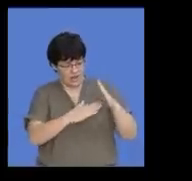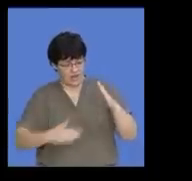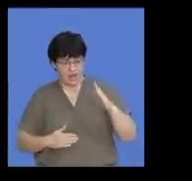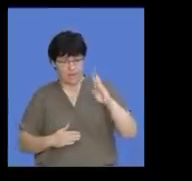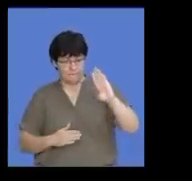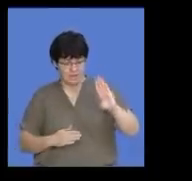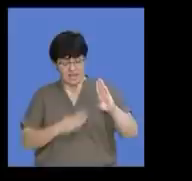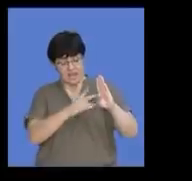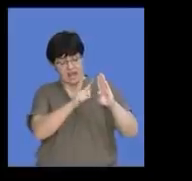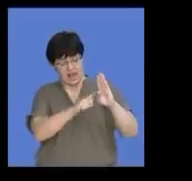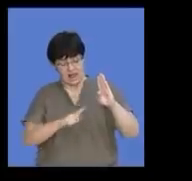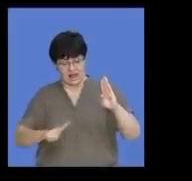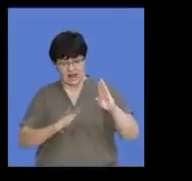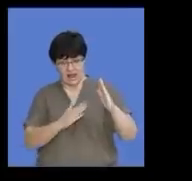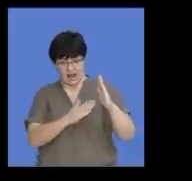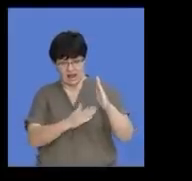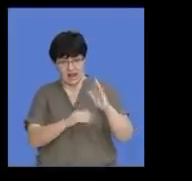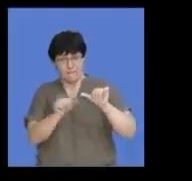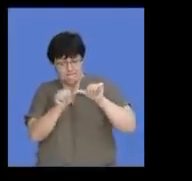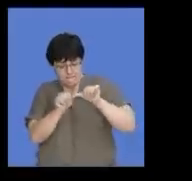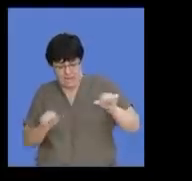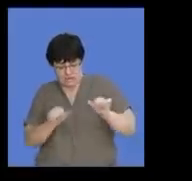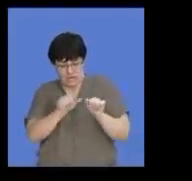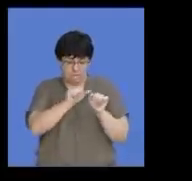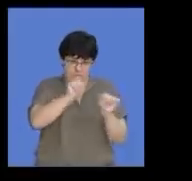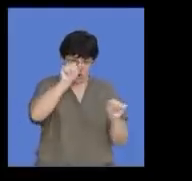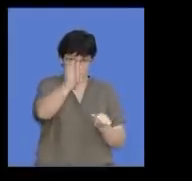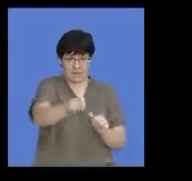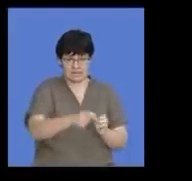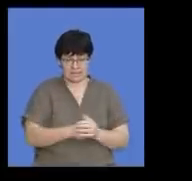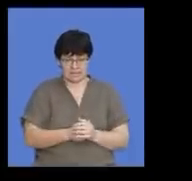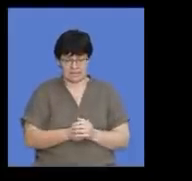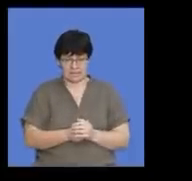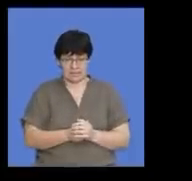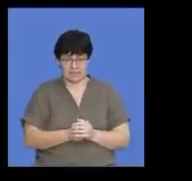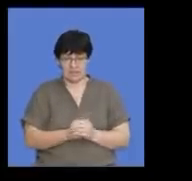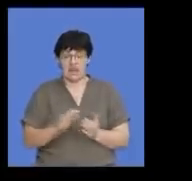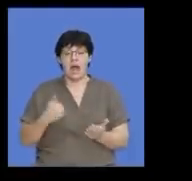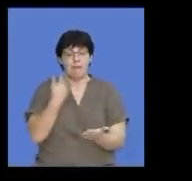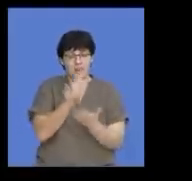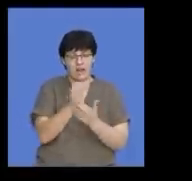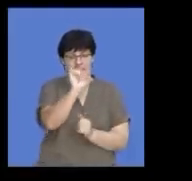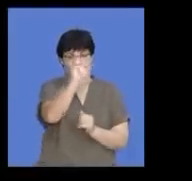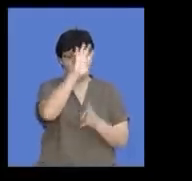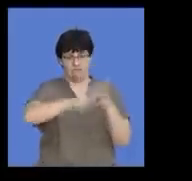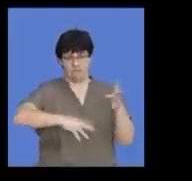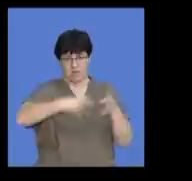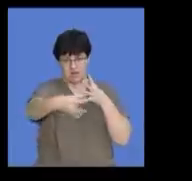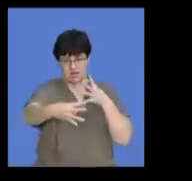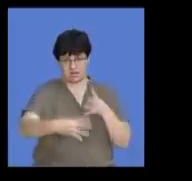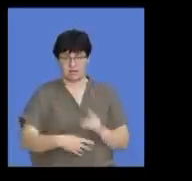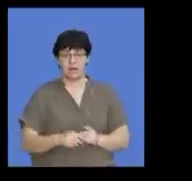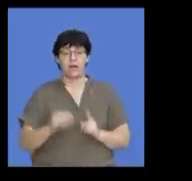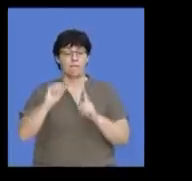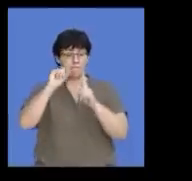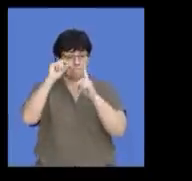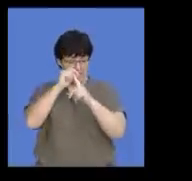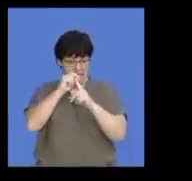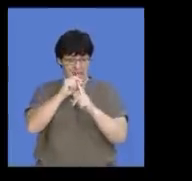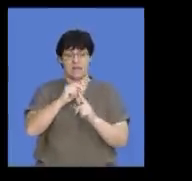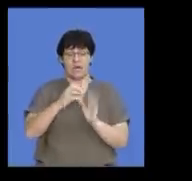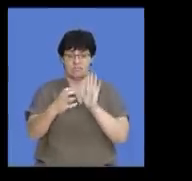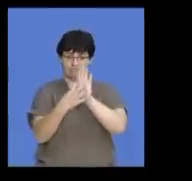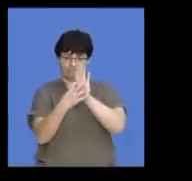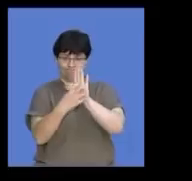length. These must be measured and applied to your formula. That was point P on the map